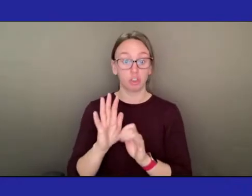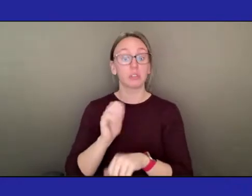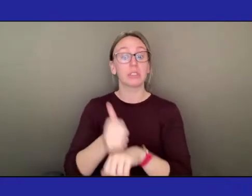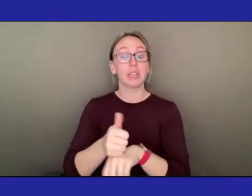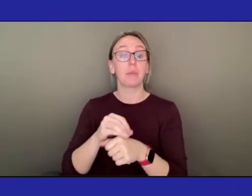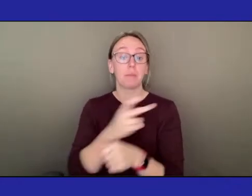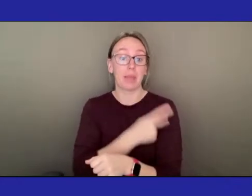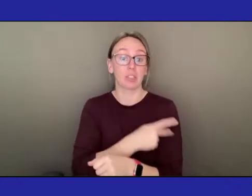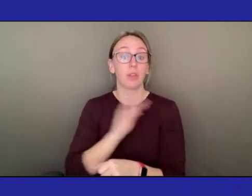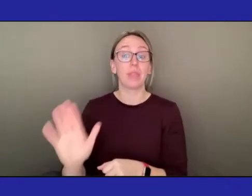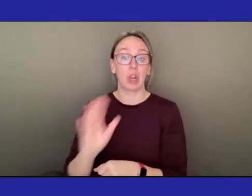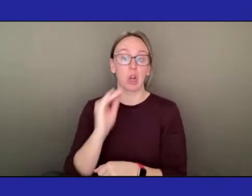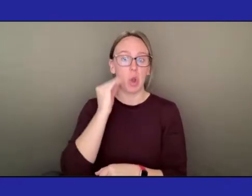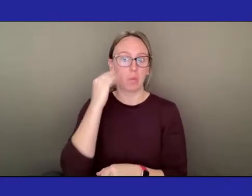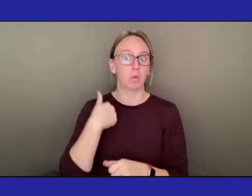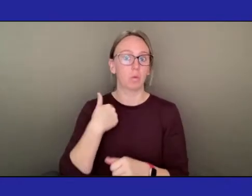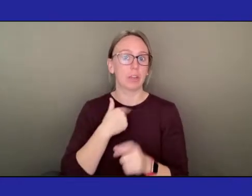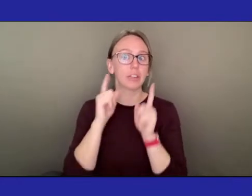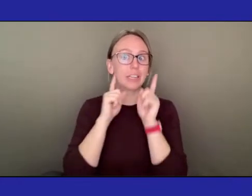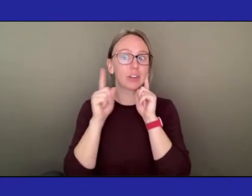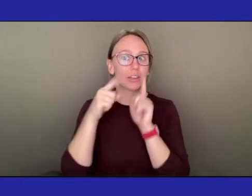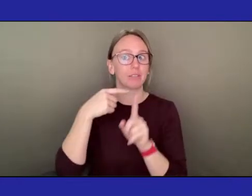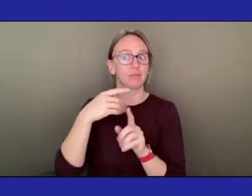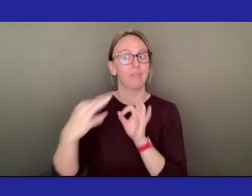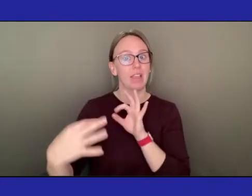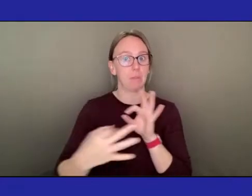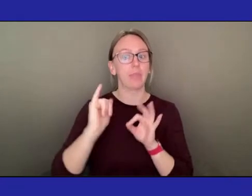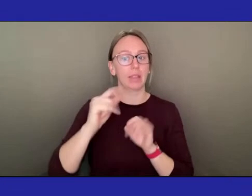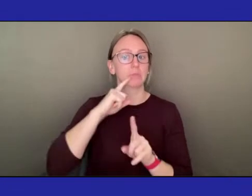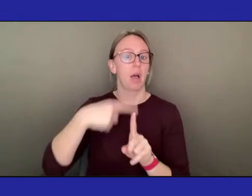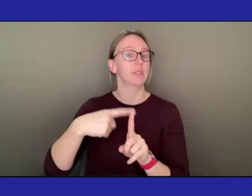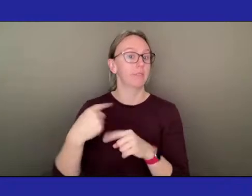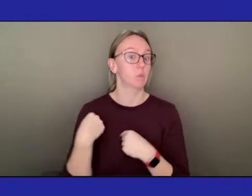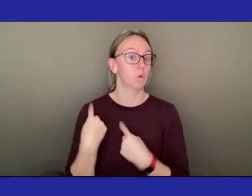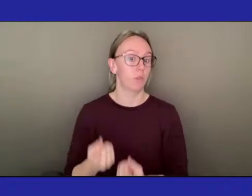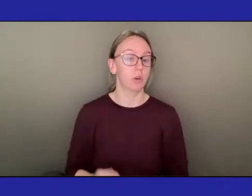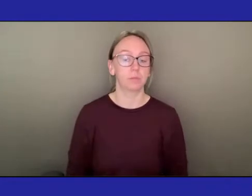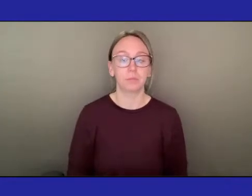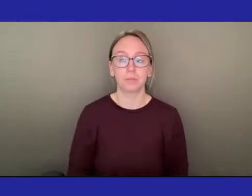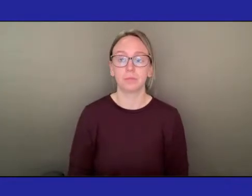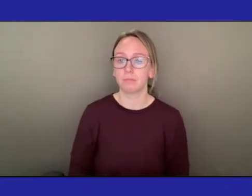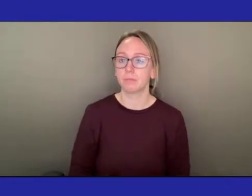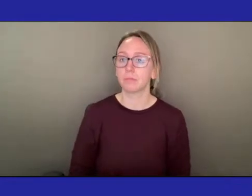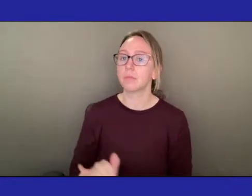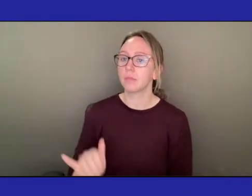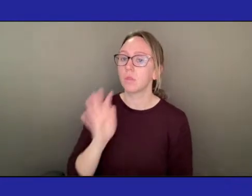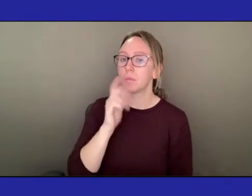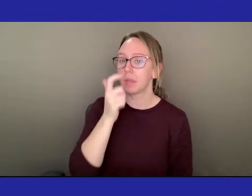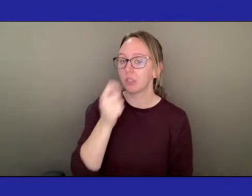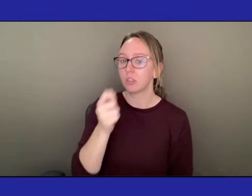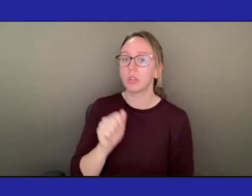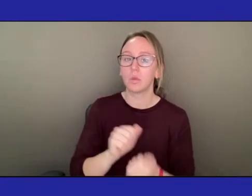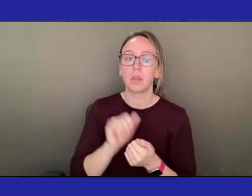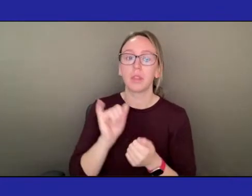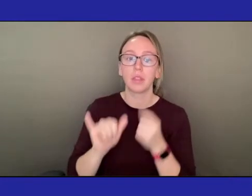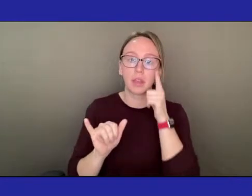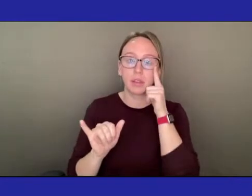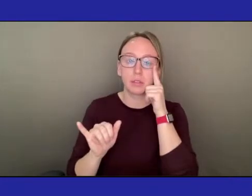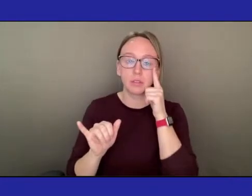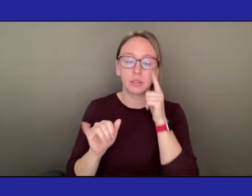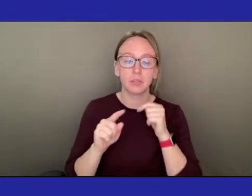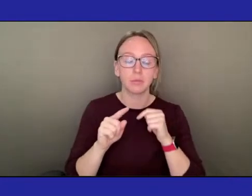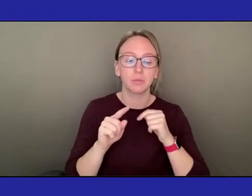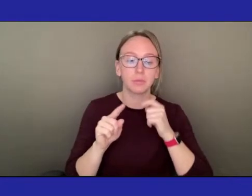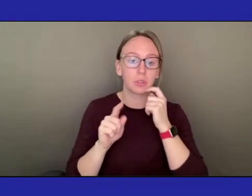we're hearing very positive feedback so far. Fabulous. So it'd be interesting with REHR as far as the schedulings for the